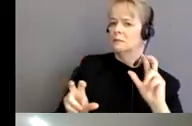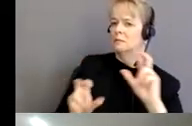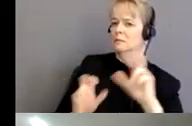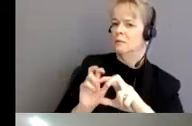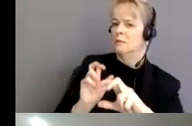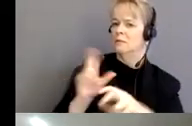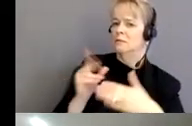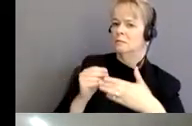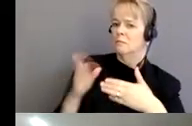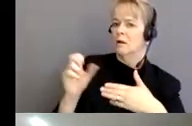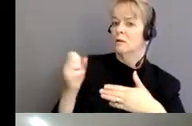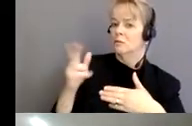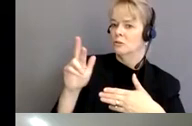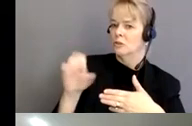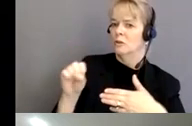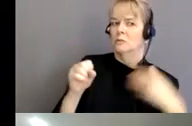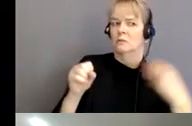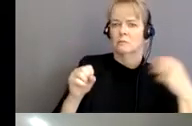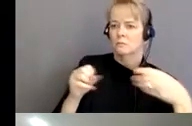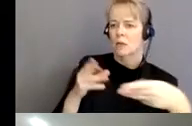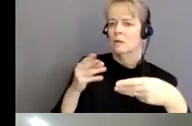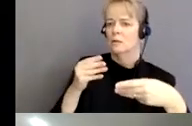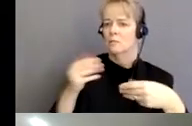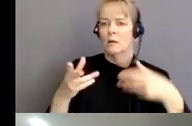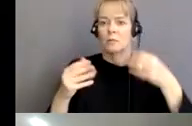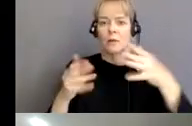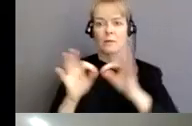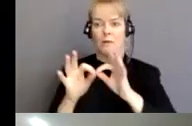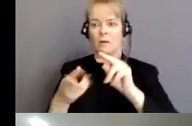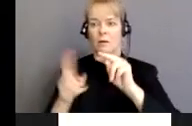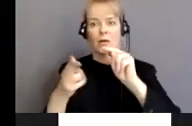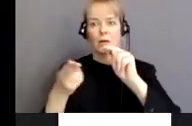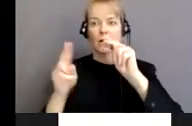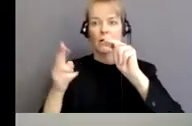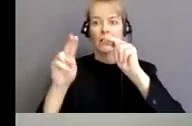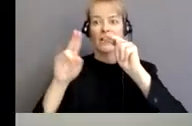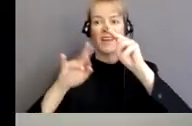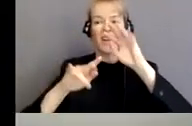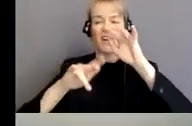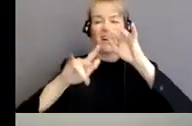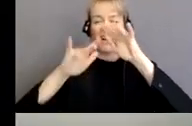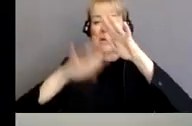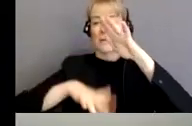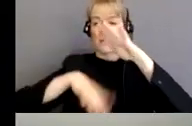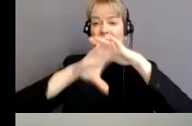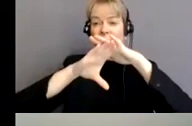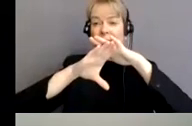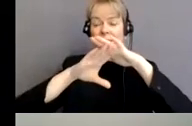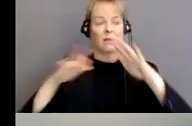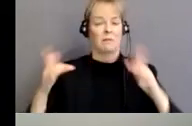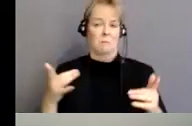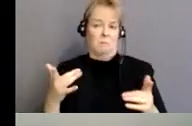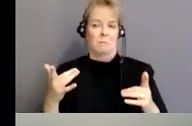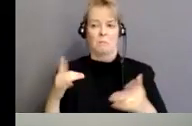up reaching a tipping point where the share value is sort of maxed out. By then, the fraudsters have sold most of